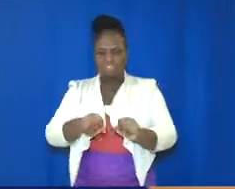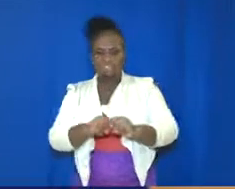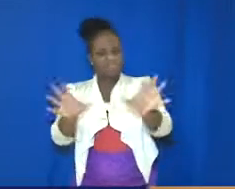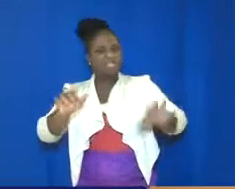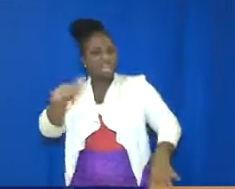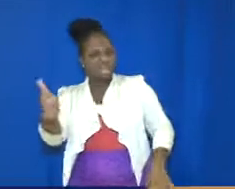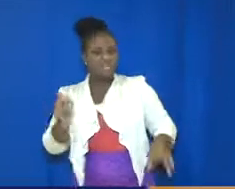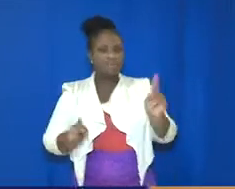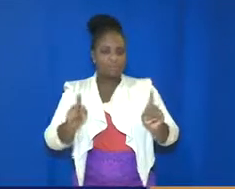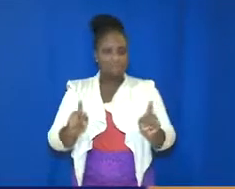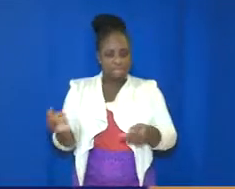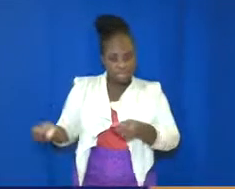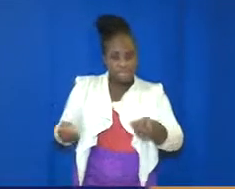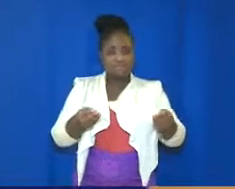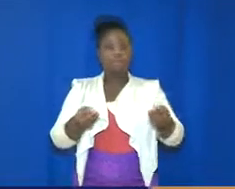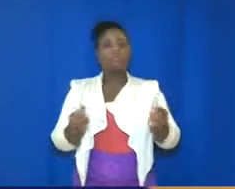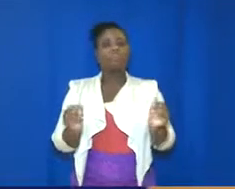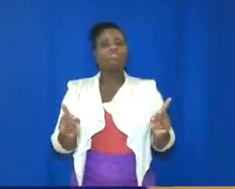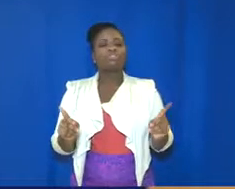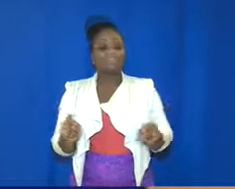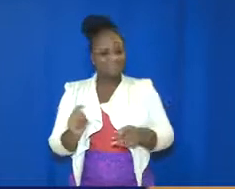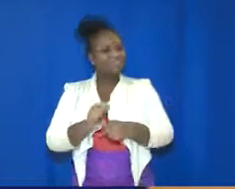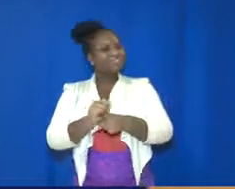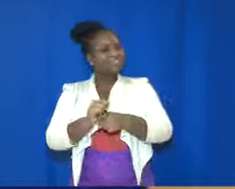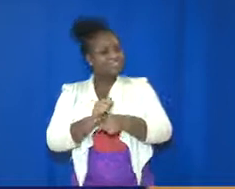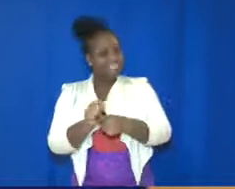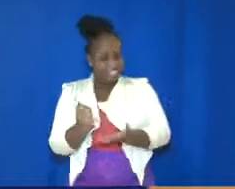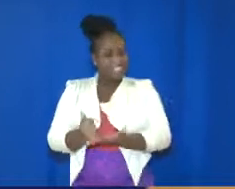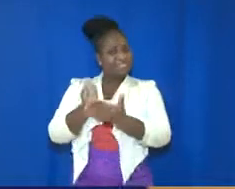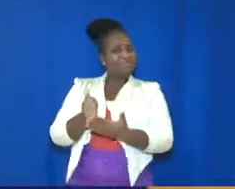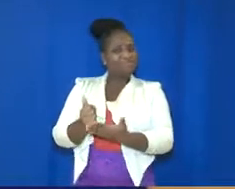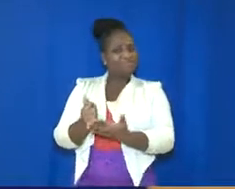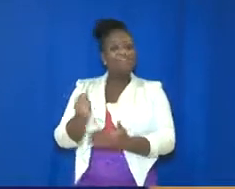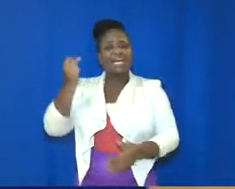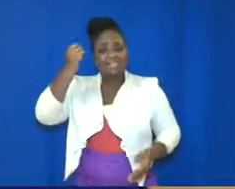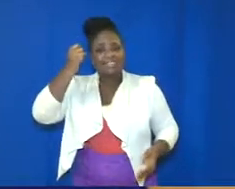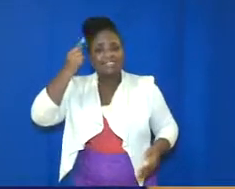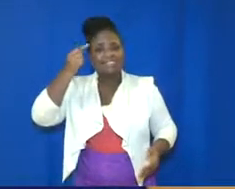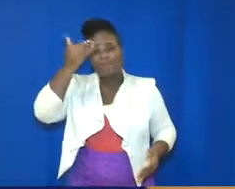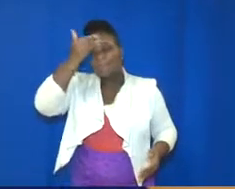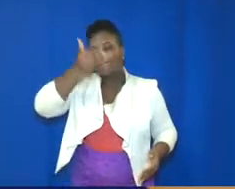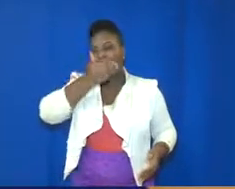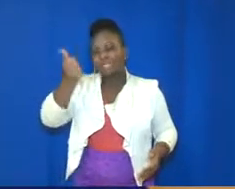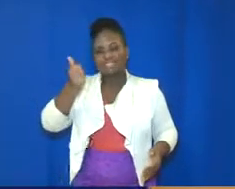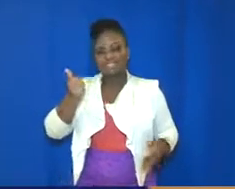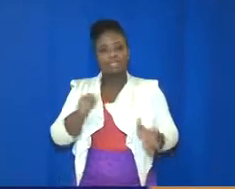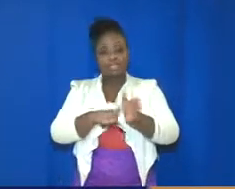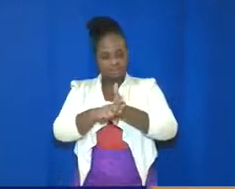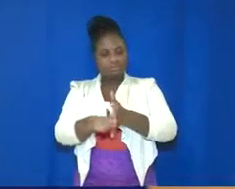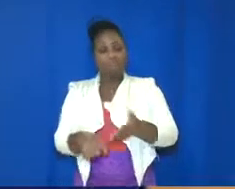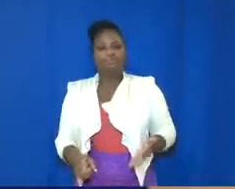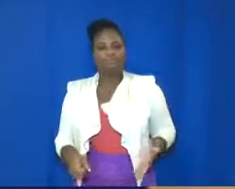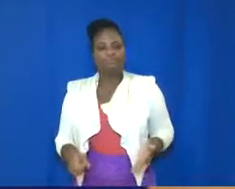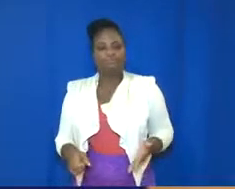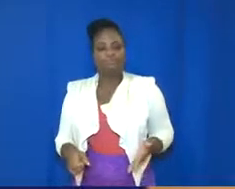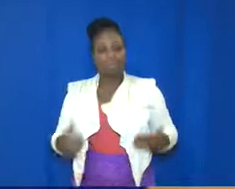others. We are provided with the opportunity to treat them, and it helps us to understand better the dynamics of the